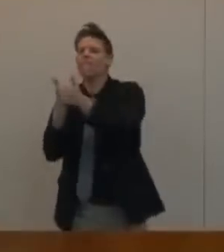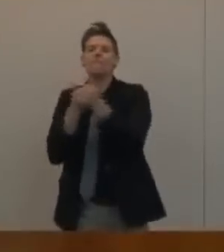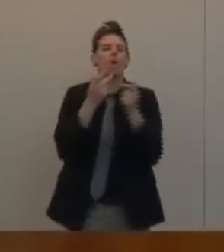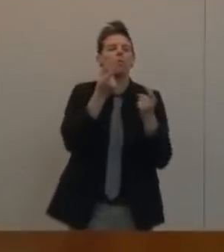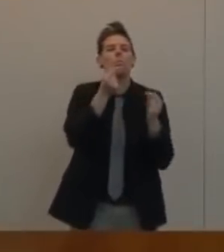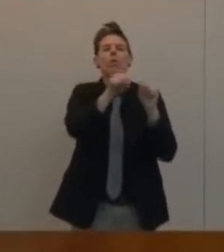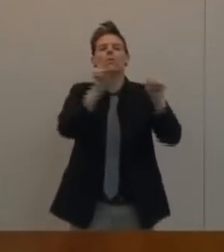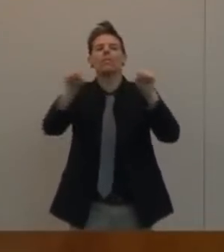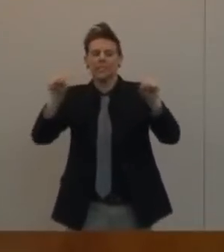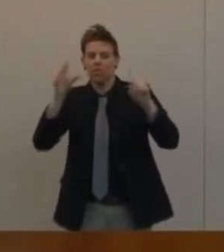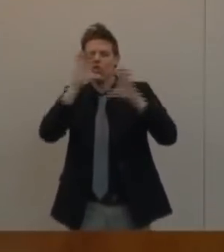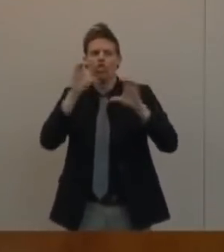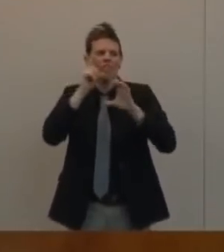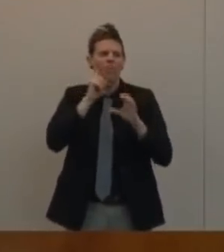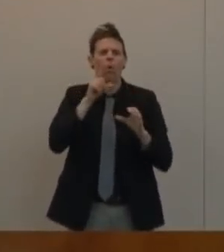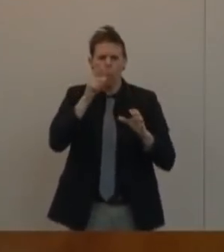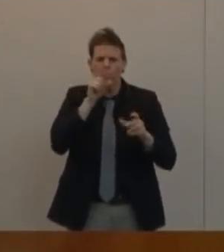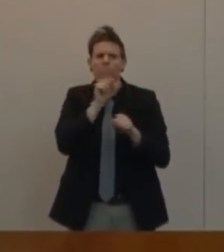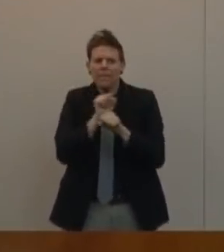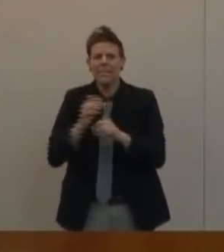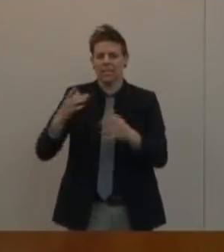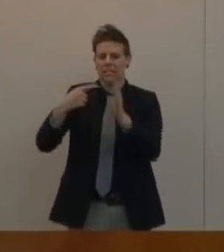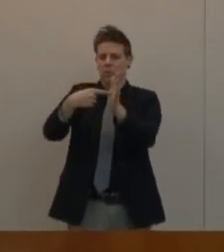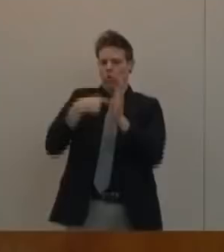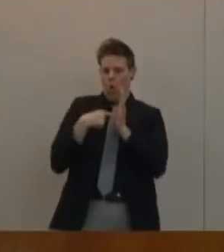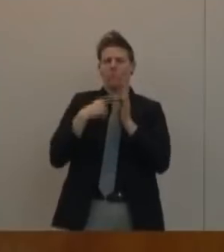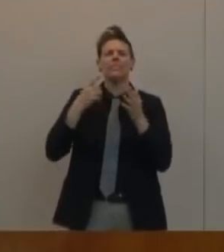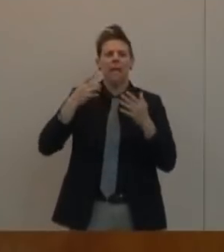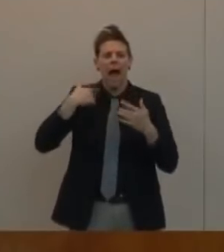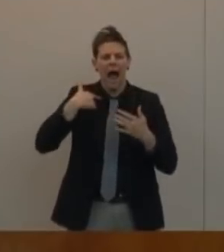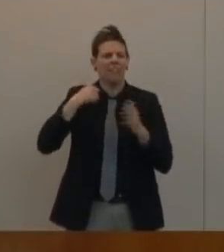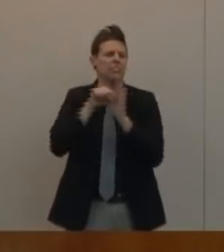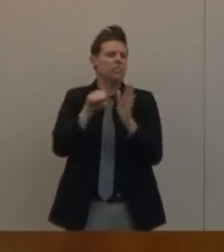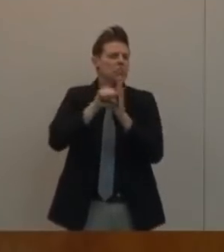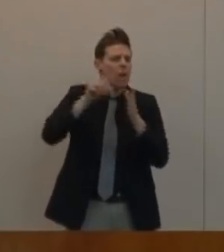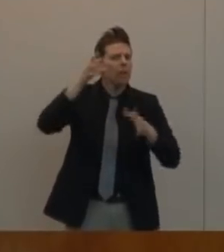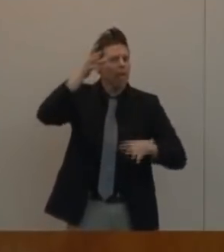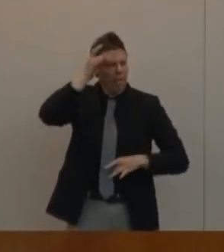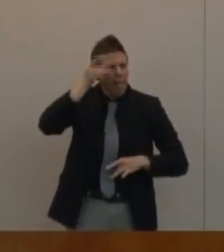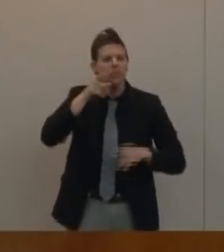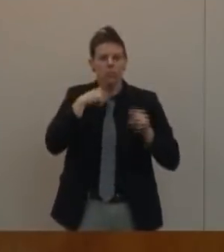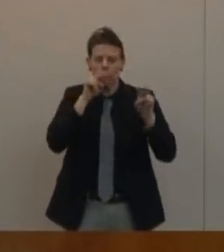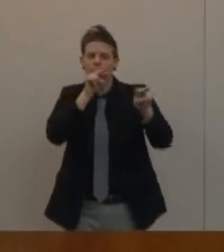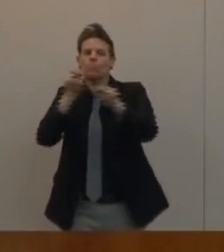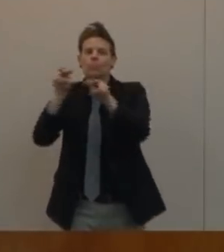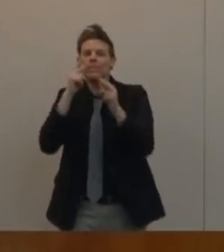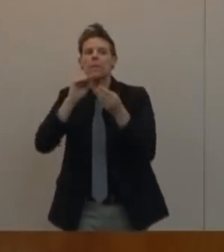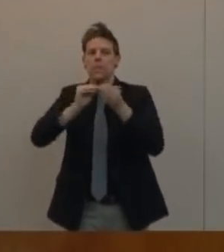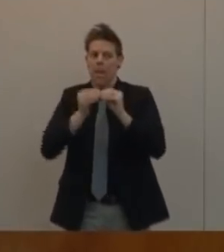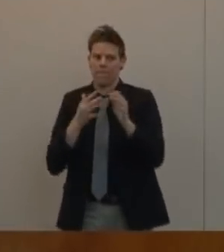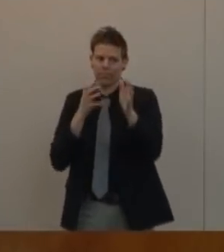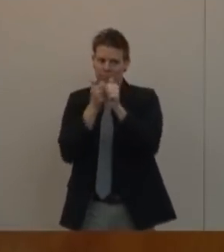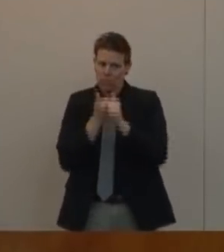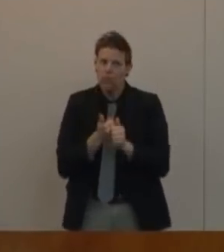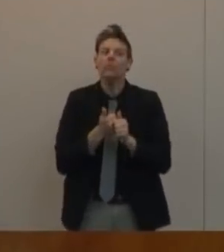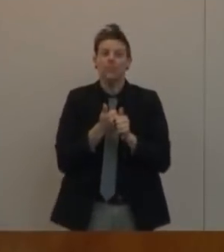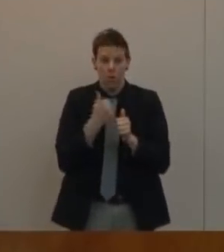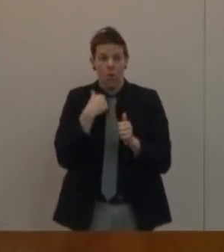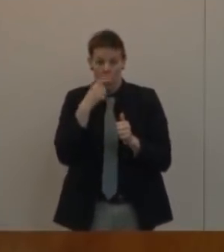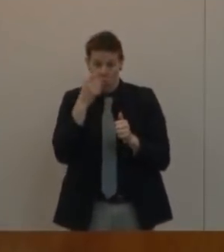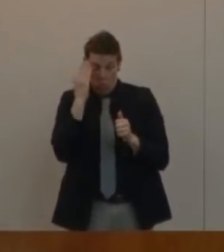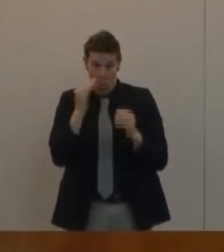COVID for people who are symptomatic. Because we have expanded the criteria, we needed to expand our